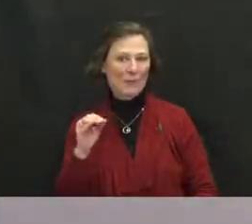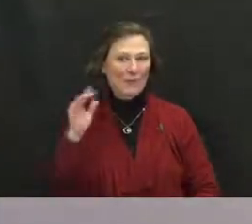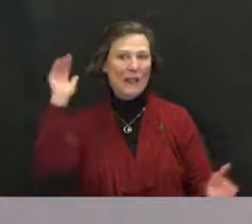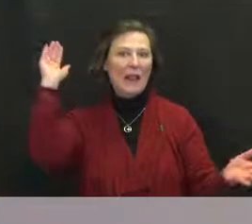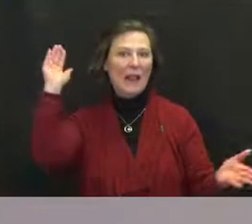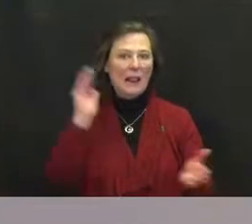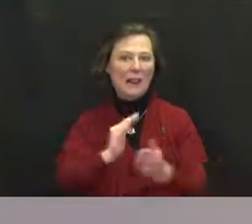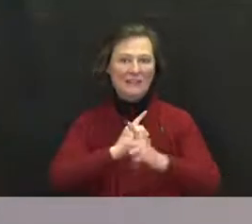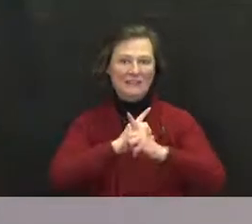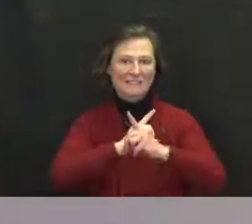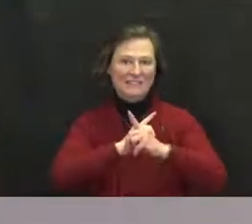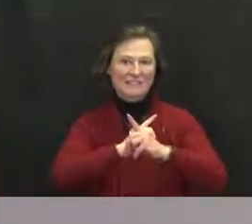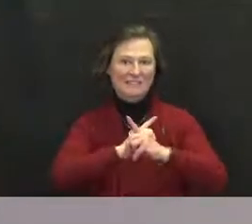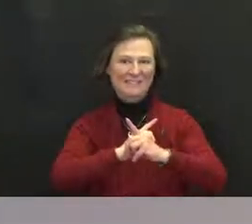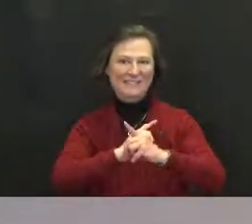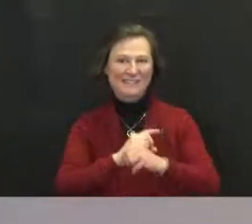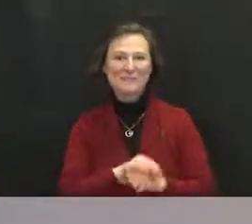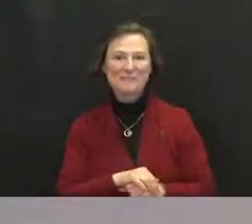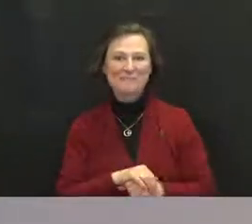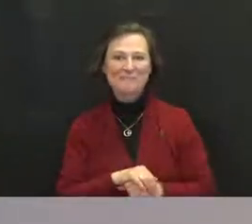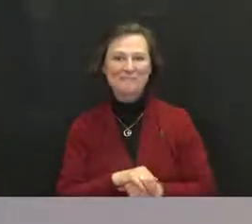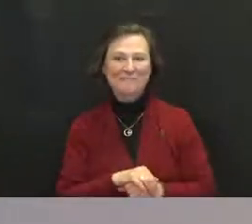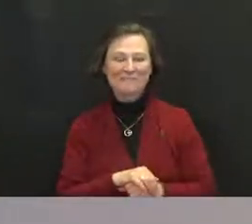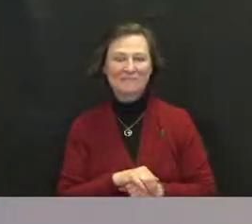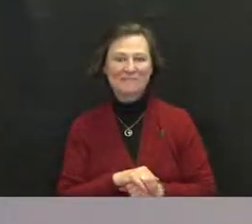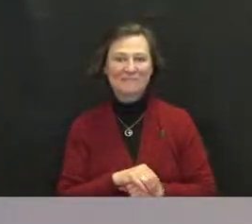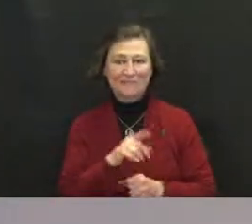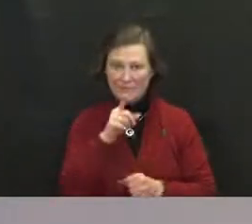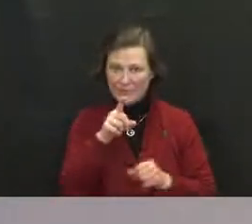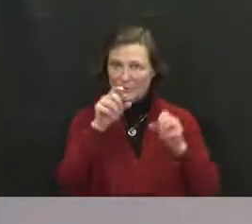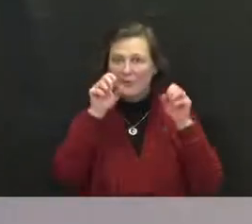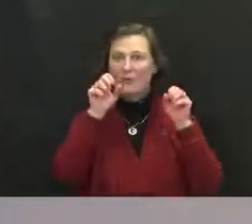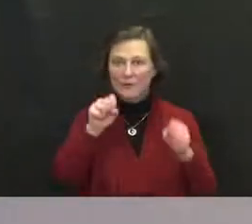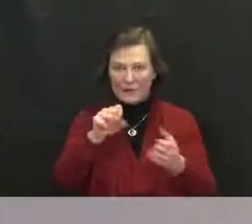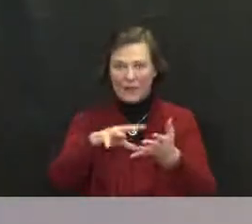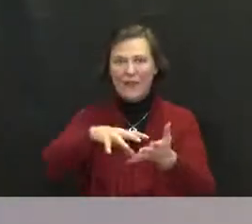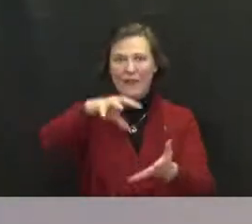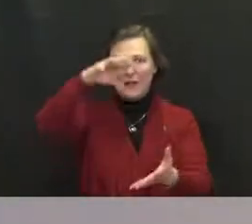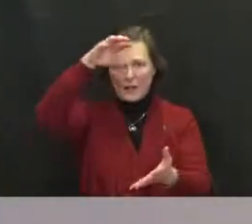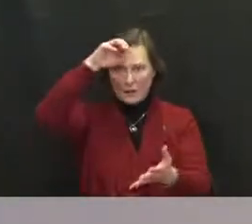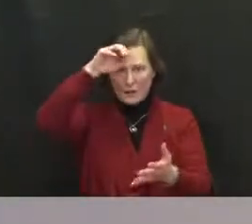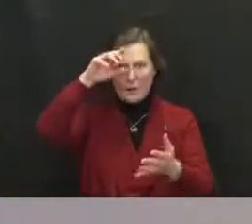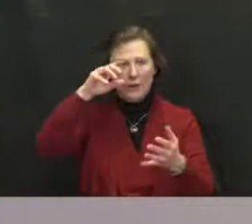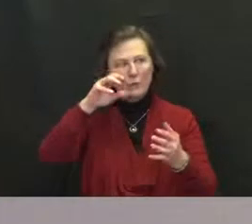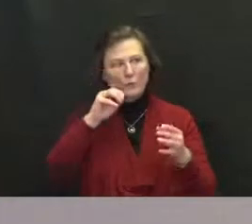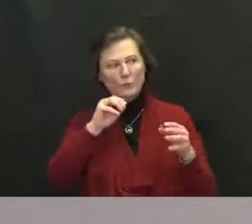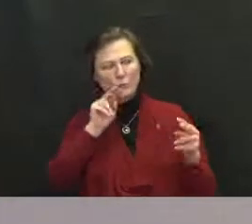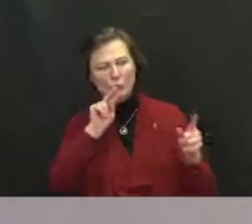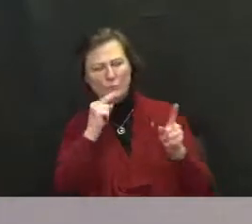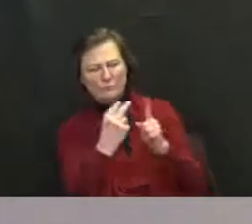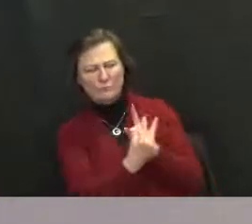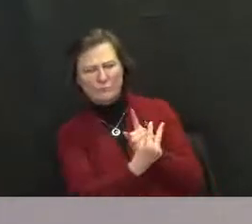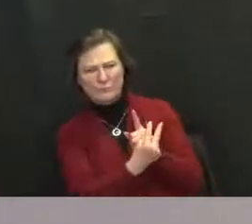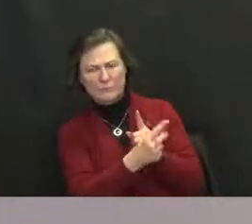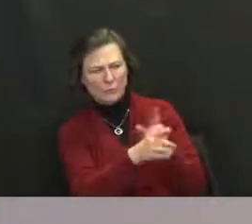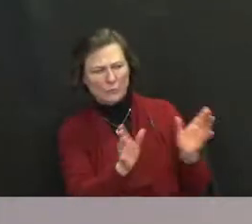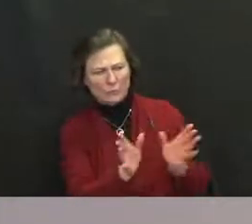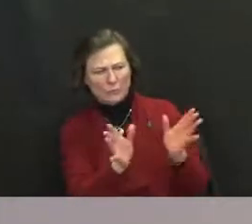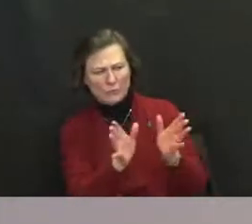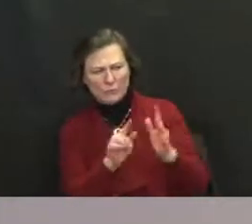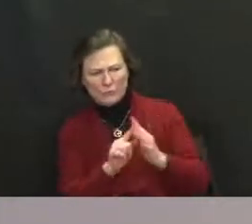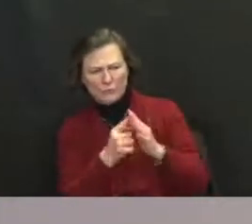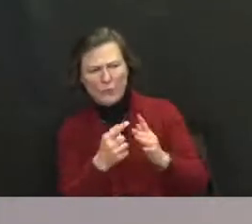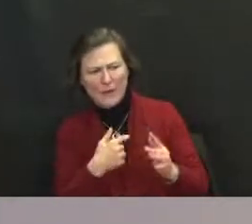defensive. You can learn to frame provocations in ways that lead you to deeper understanding instead